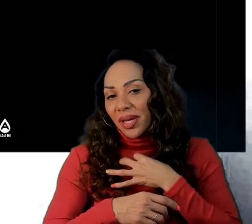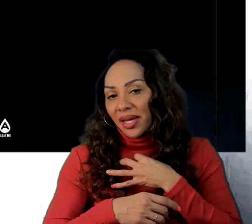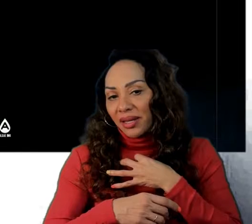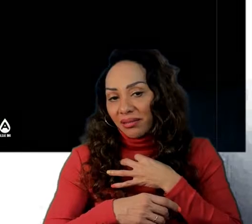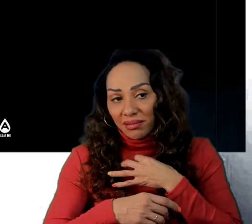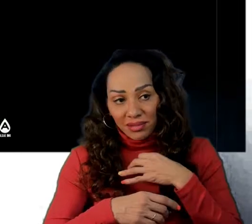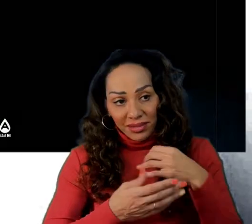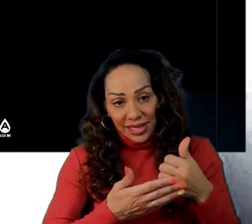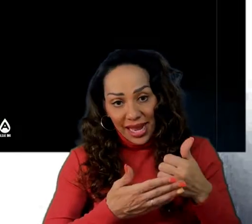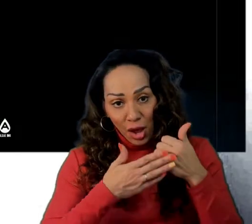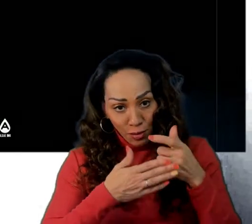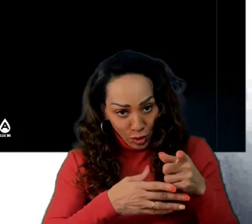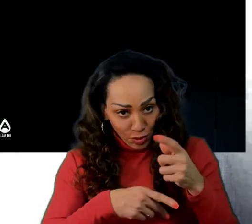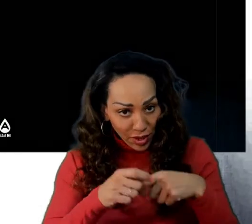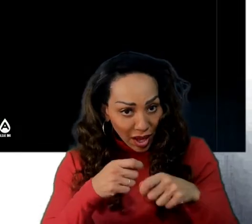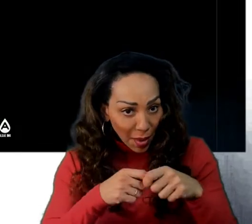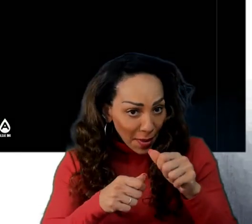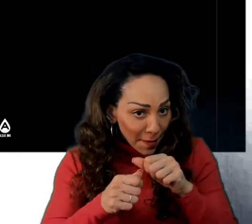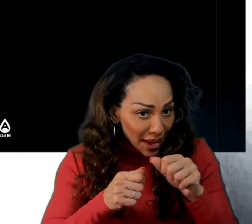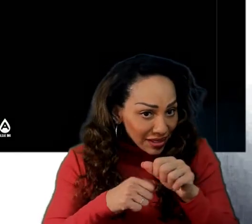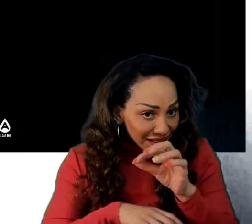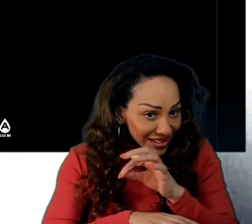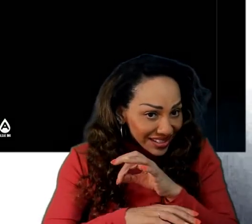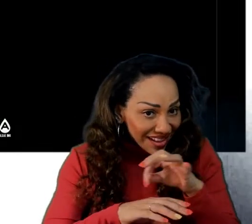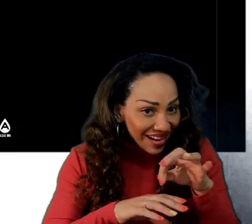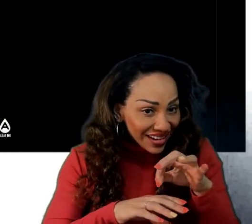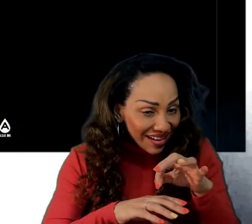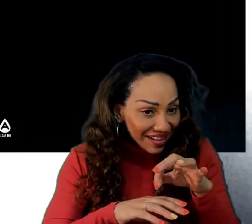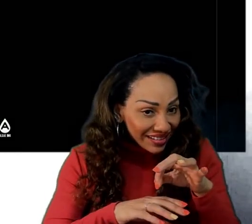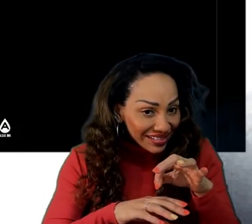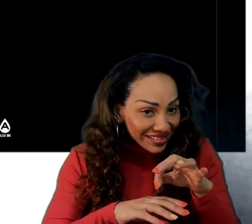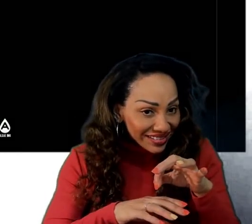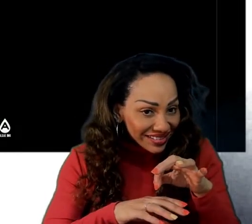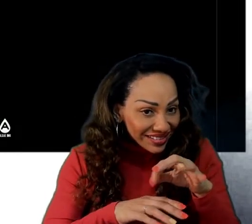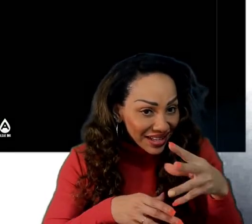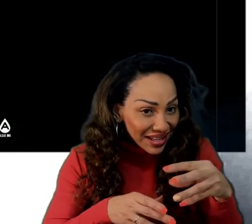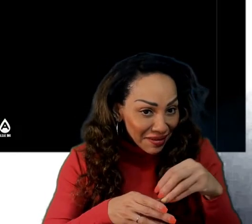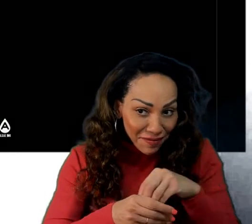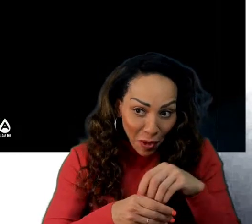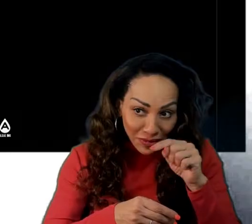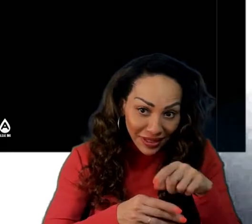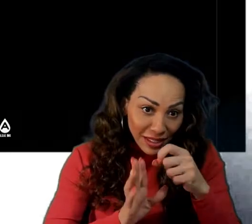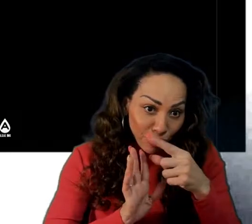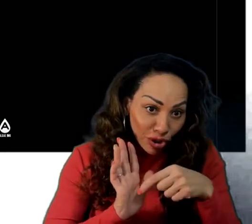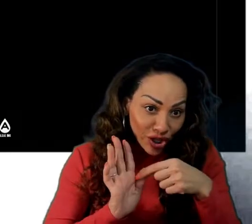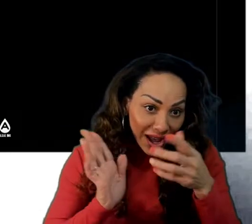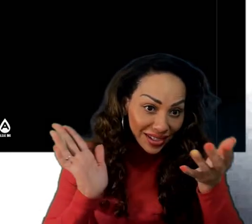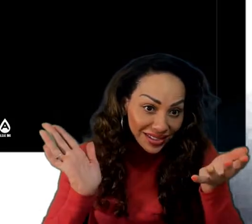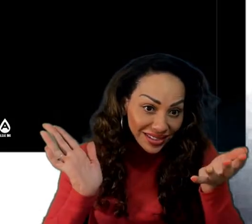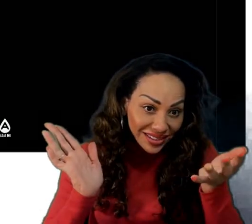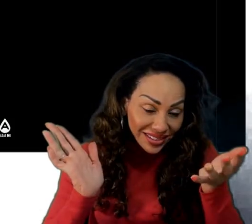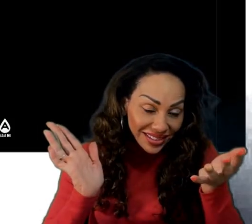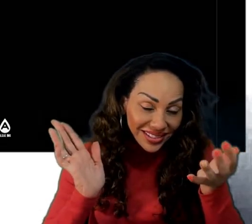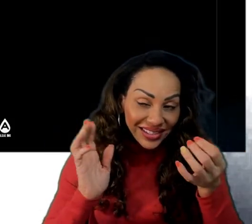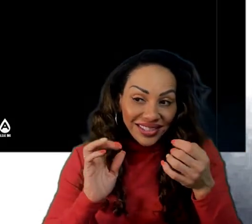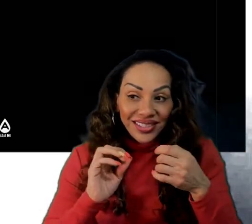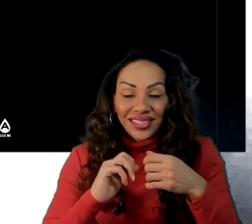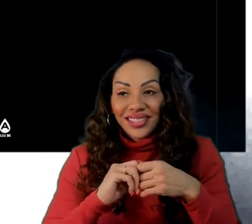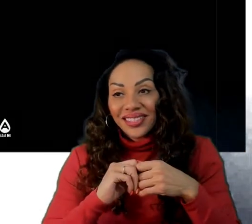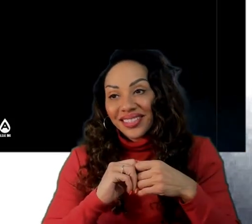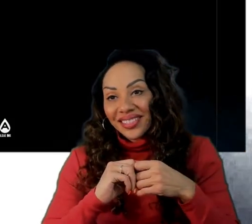designer by trying to do a project like this. Because like, even if we didn't quite take it